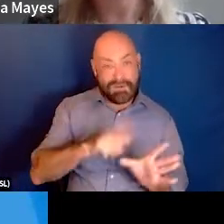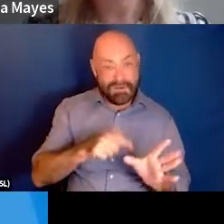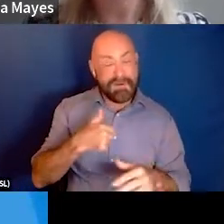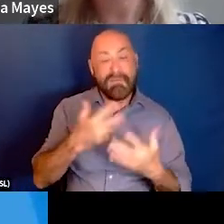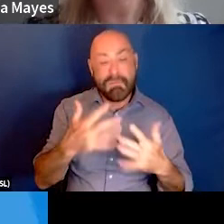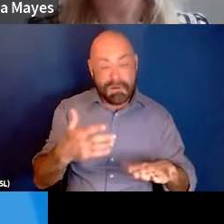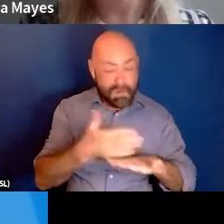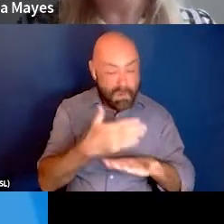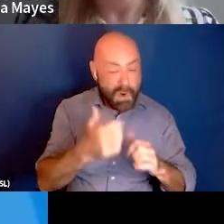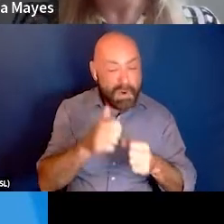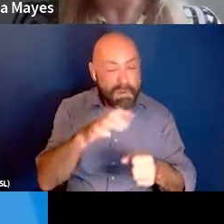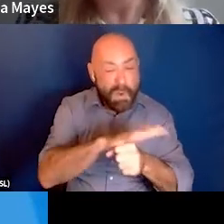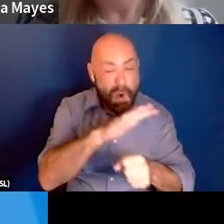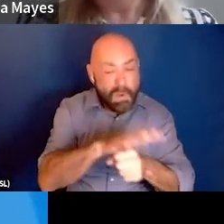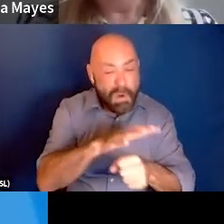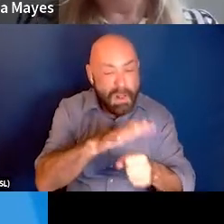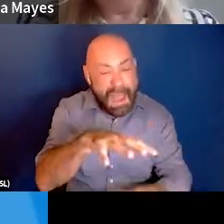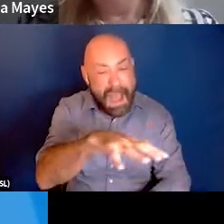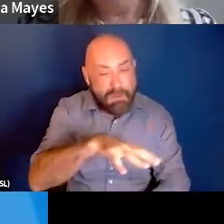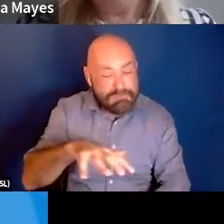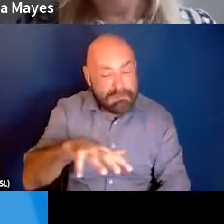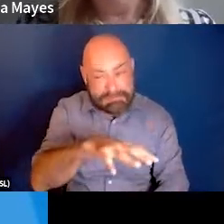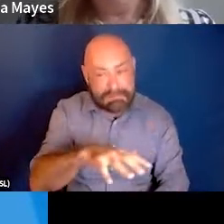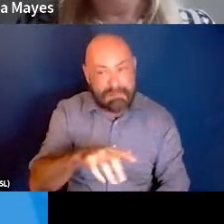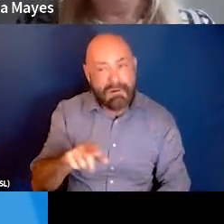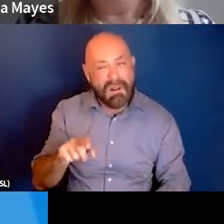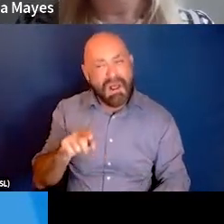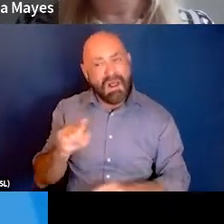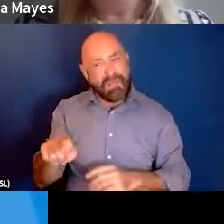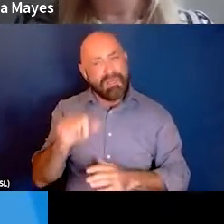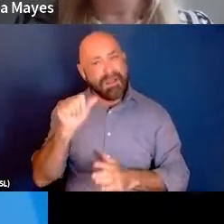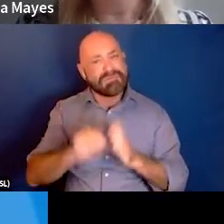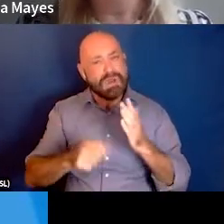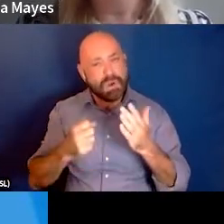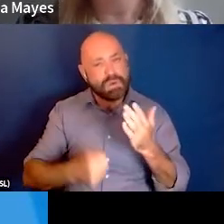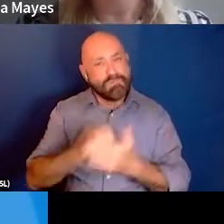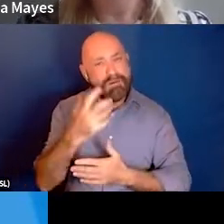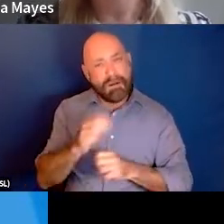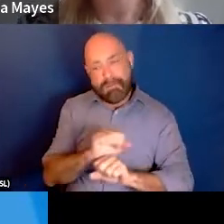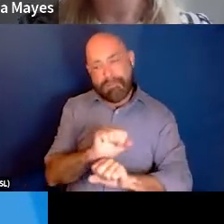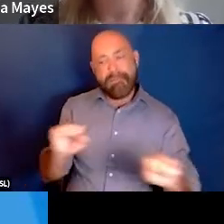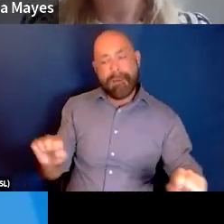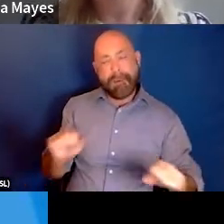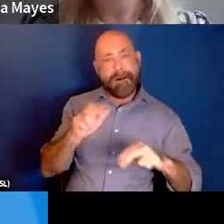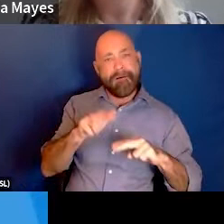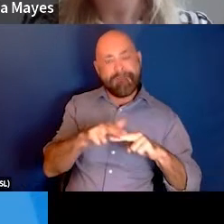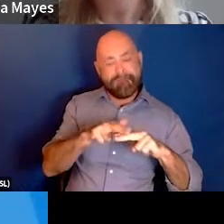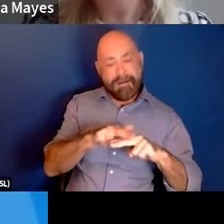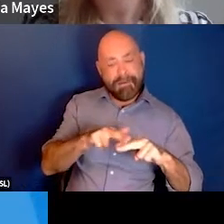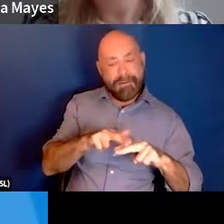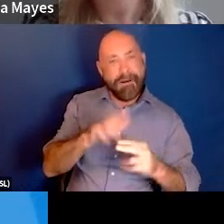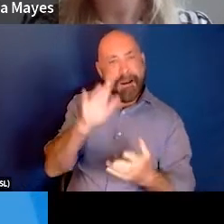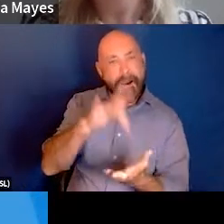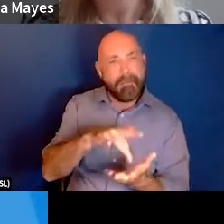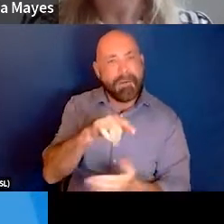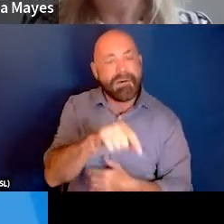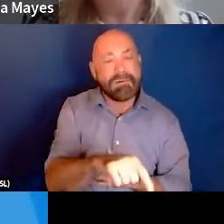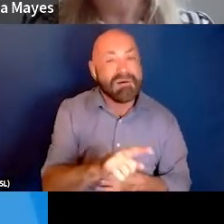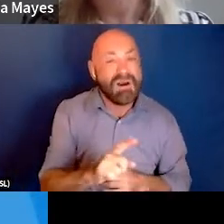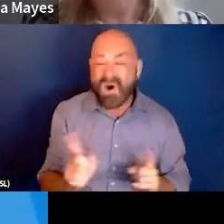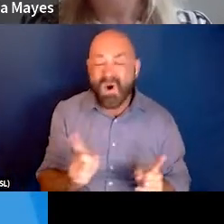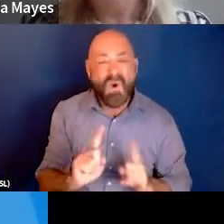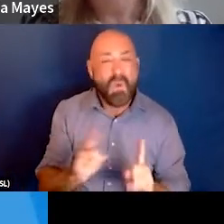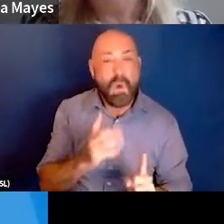number of local areas as they start to develop their family hubs and together learning about what might be useful for